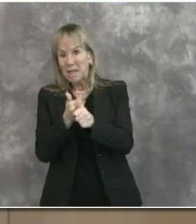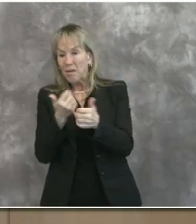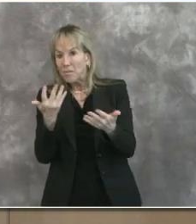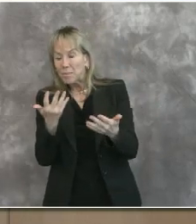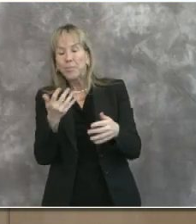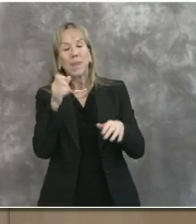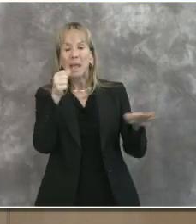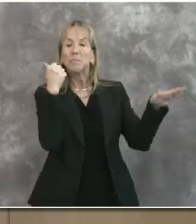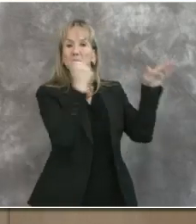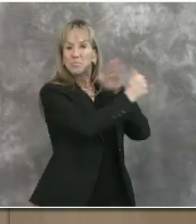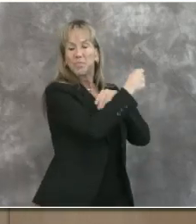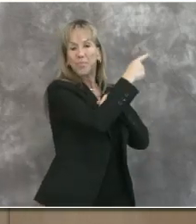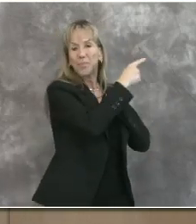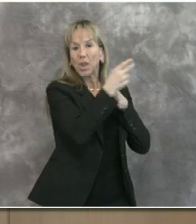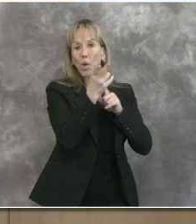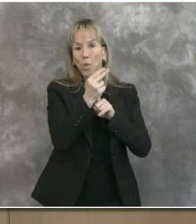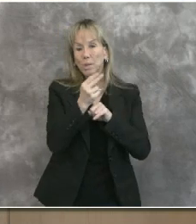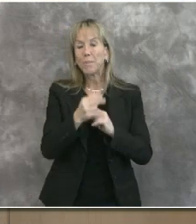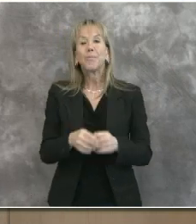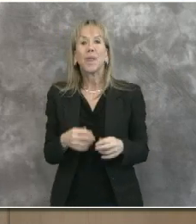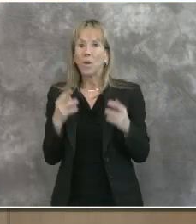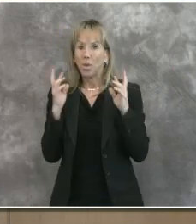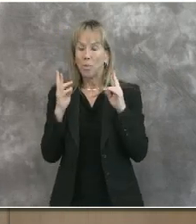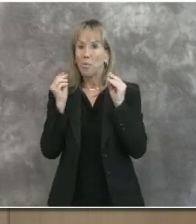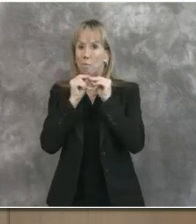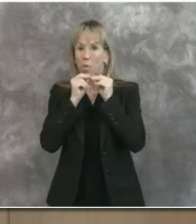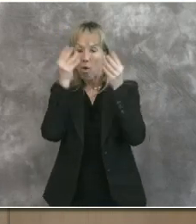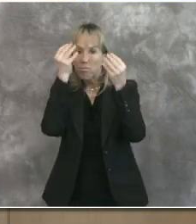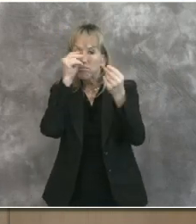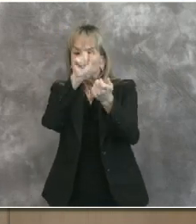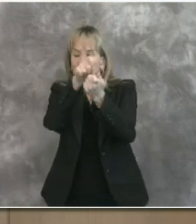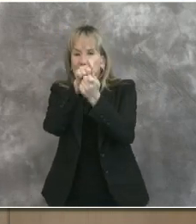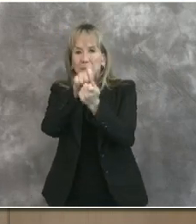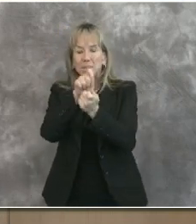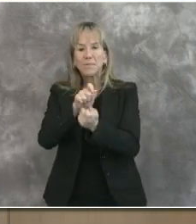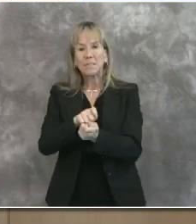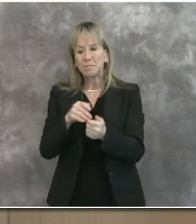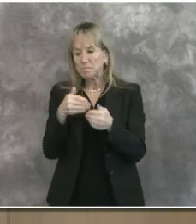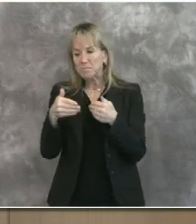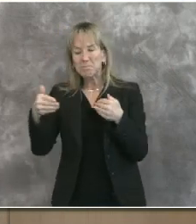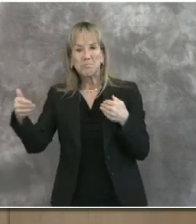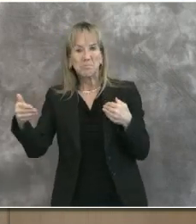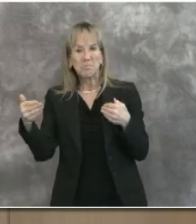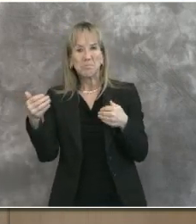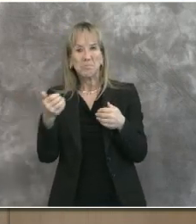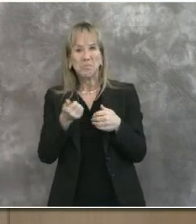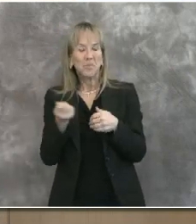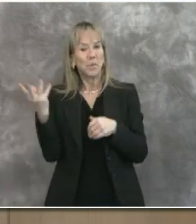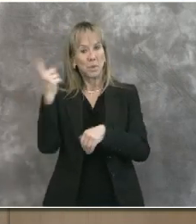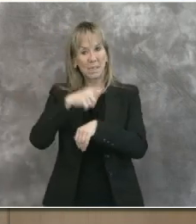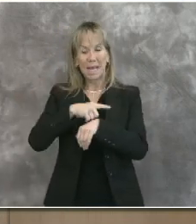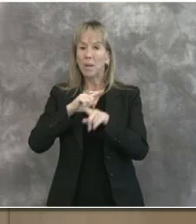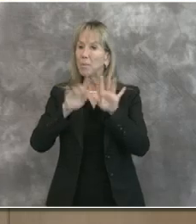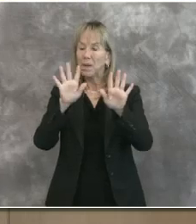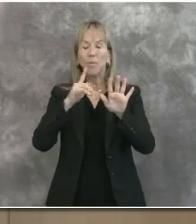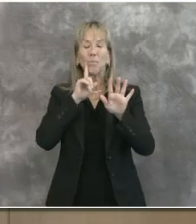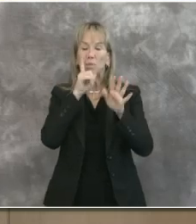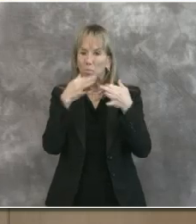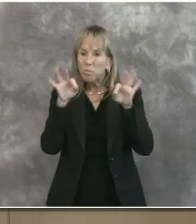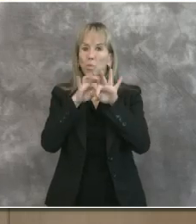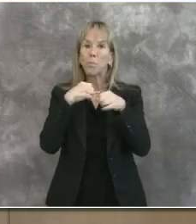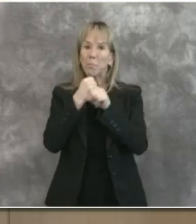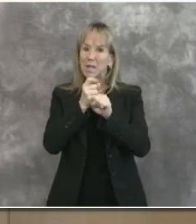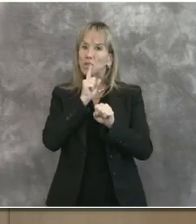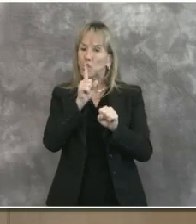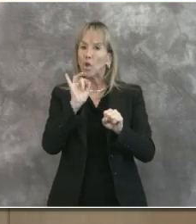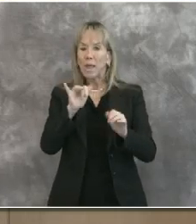release some specifics around this in the coming days, but know that we are working hard to ensure that this component of the next phase is ready to go at such